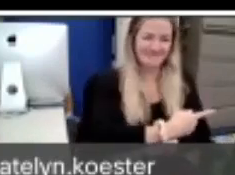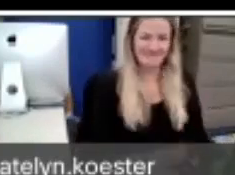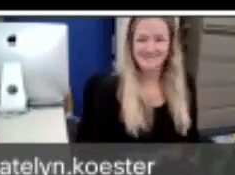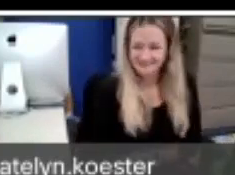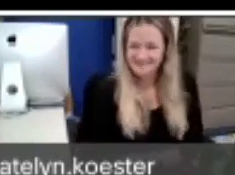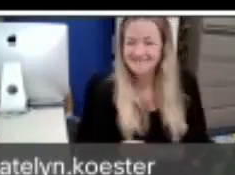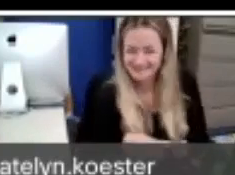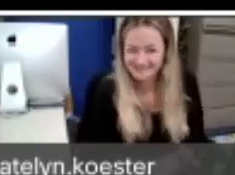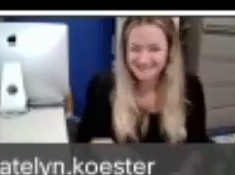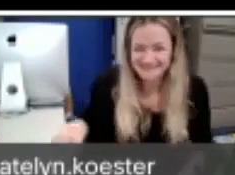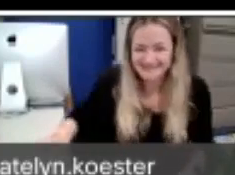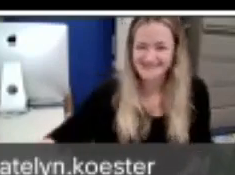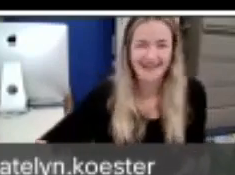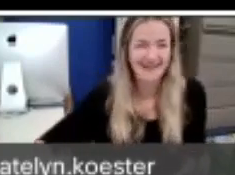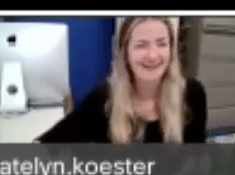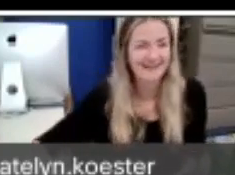Valentine's Day. Yeah.